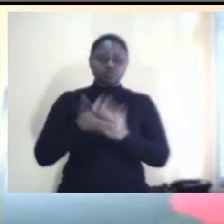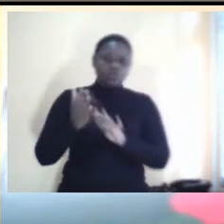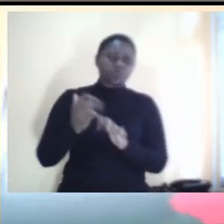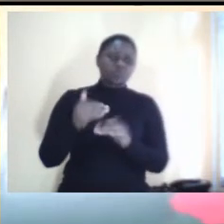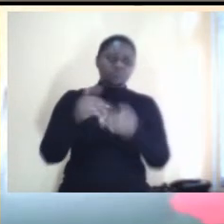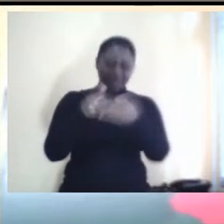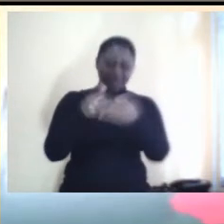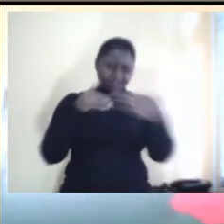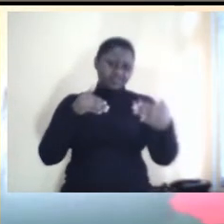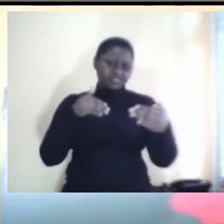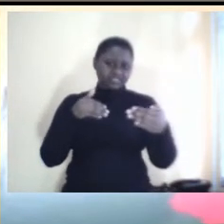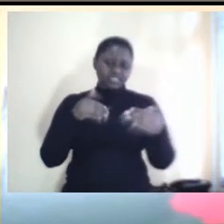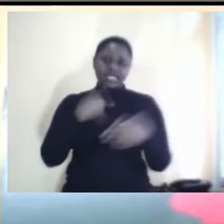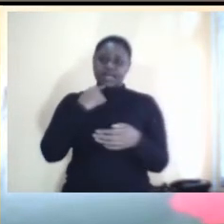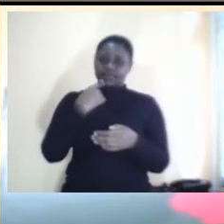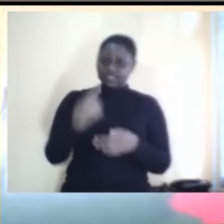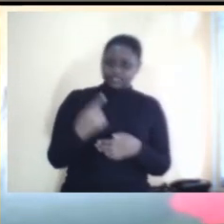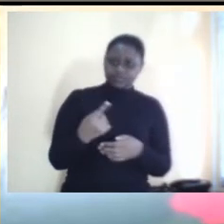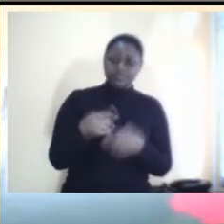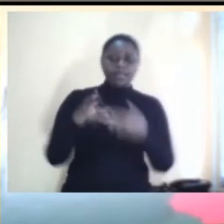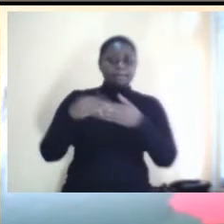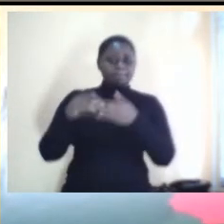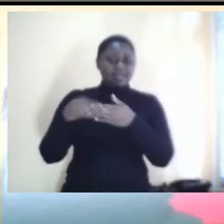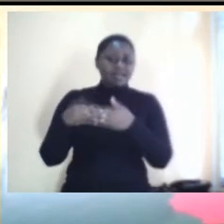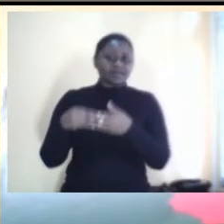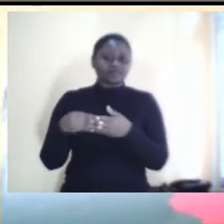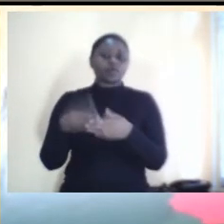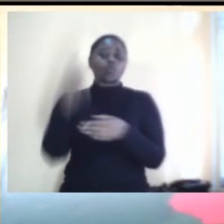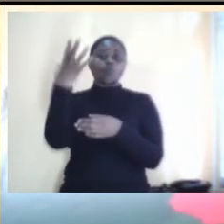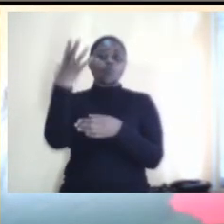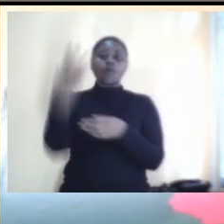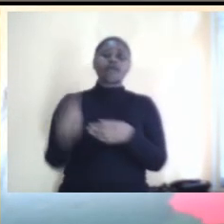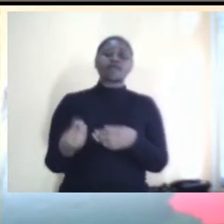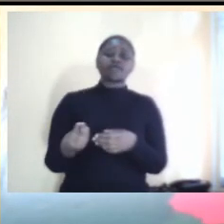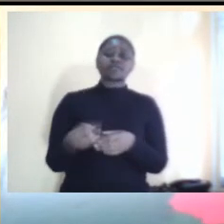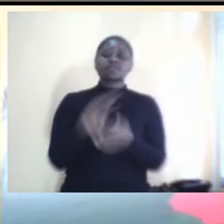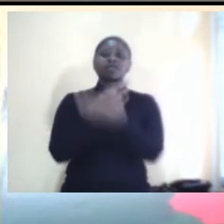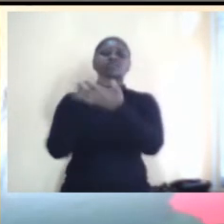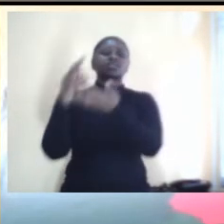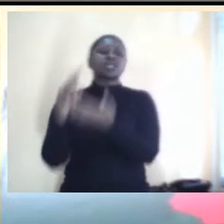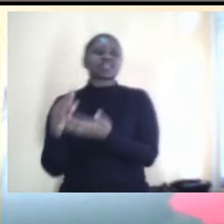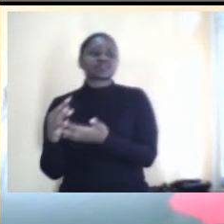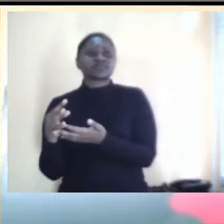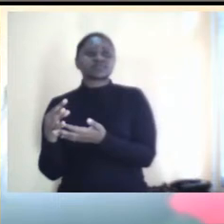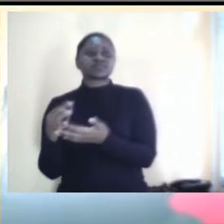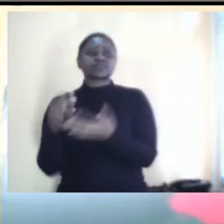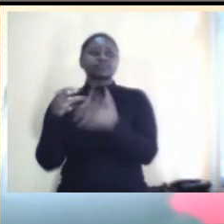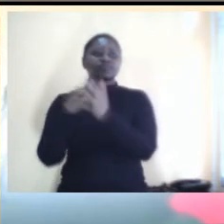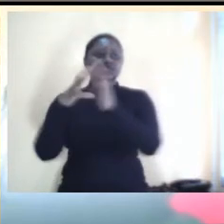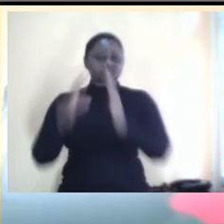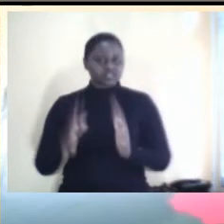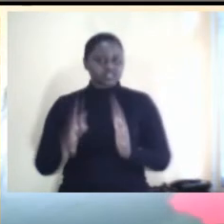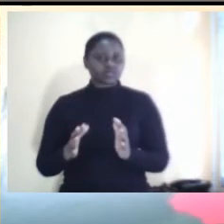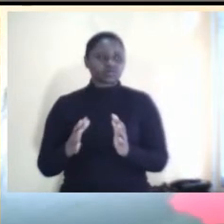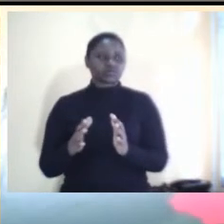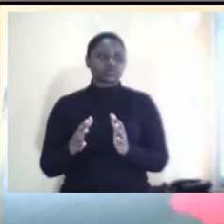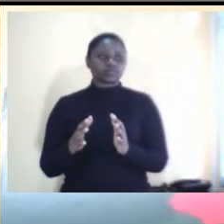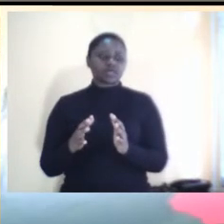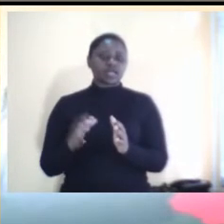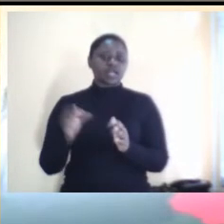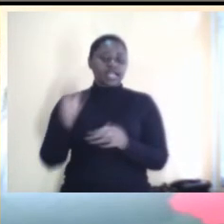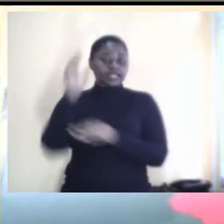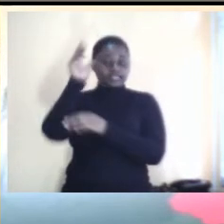that, except to say that to the members that we have 300 students that are enrolled in